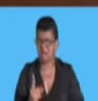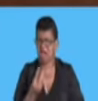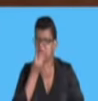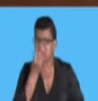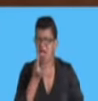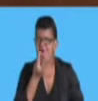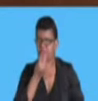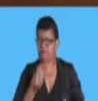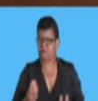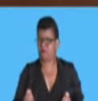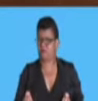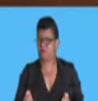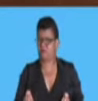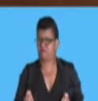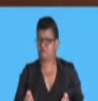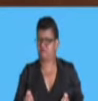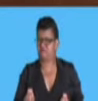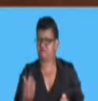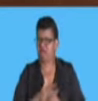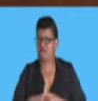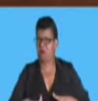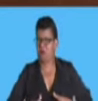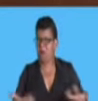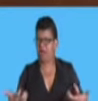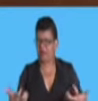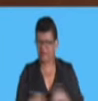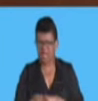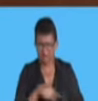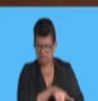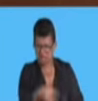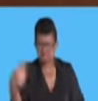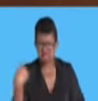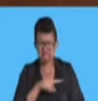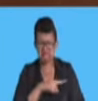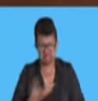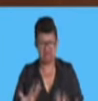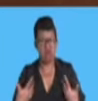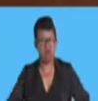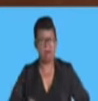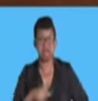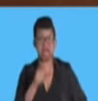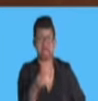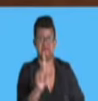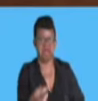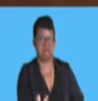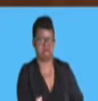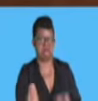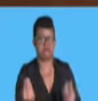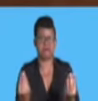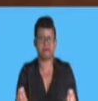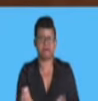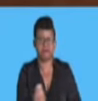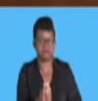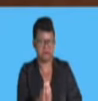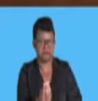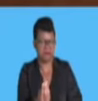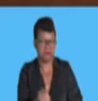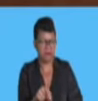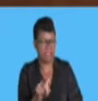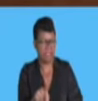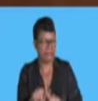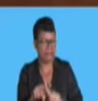and moan as many would naturally do. With his totally different and opposing